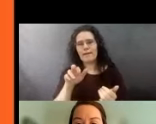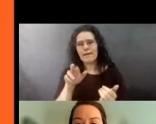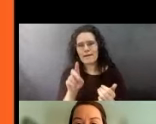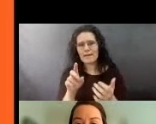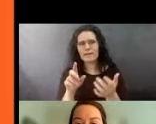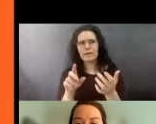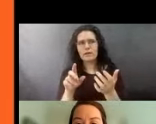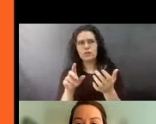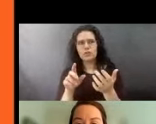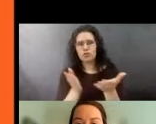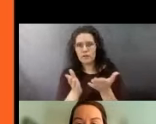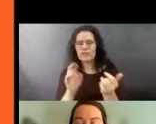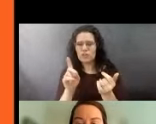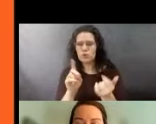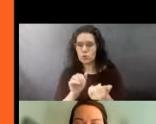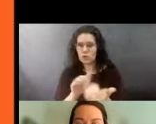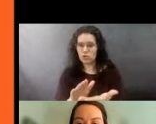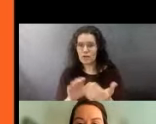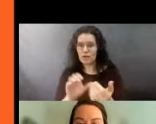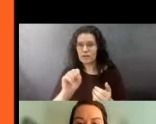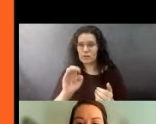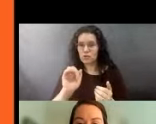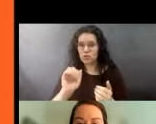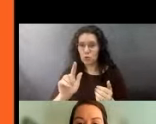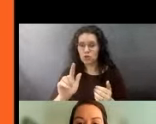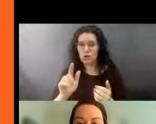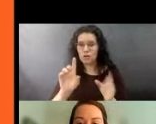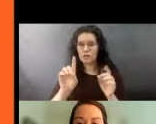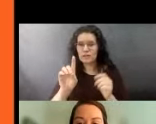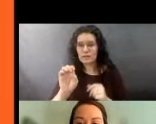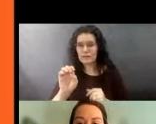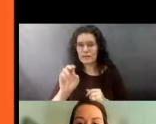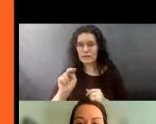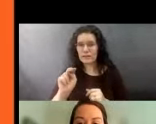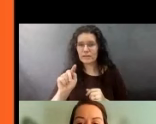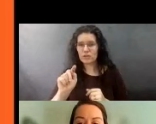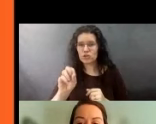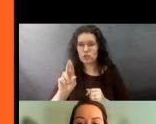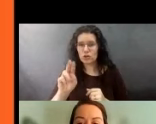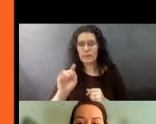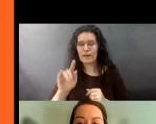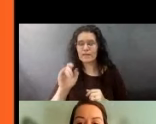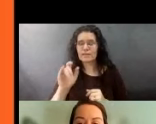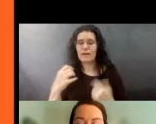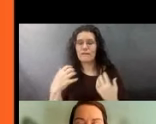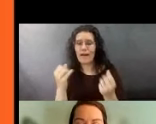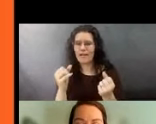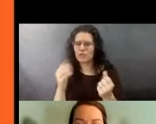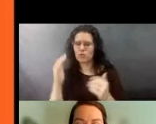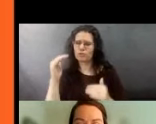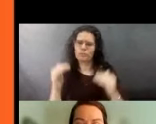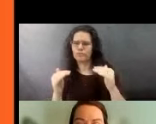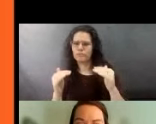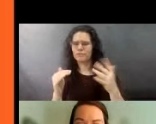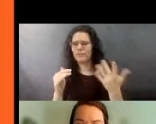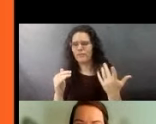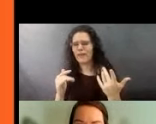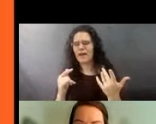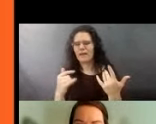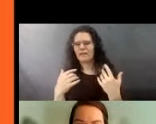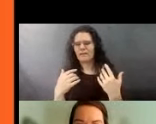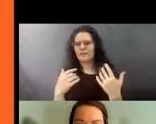health successfully to be able to improve health disparities. And third is directly looking at the impact of legal